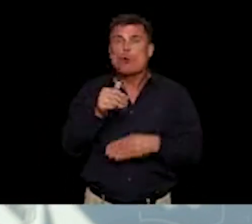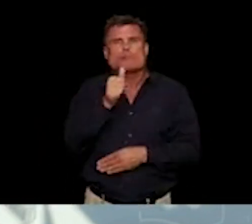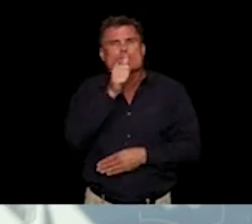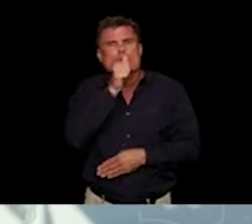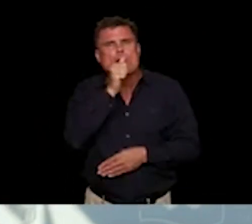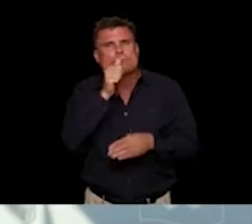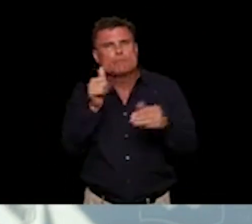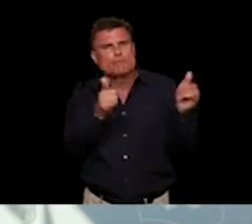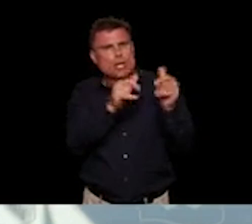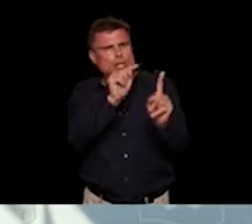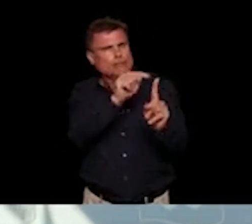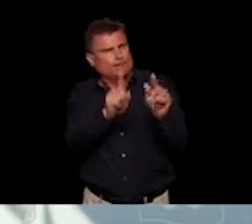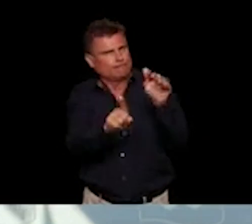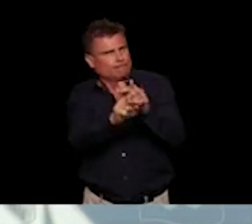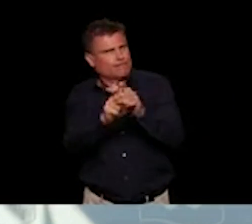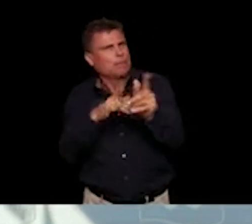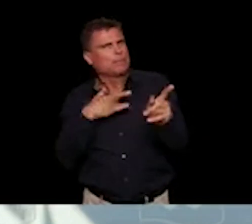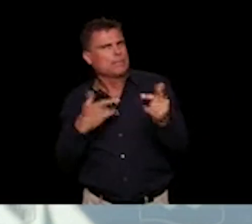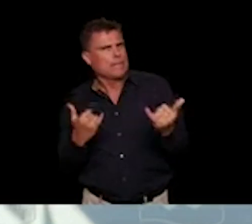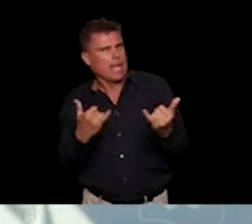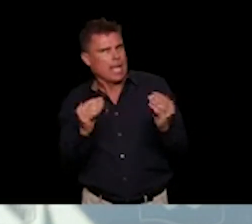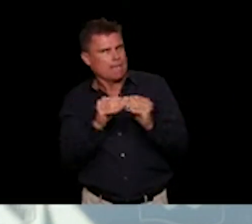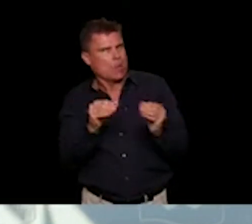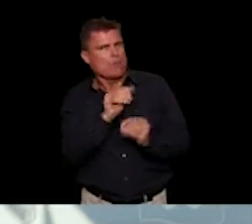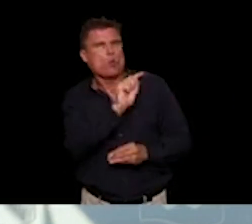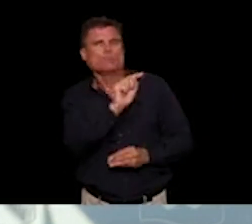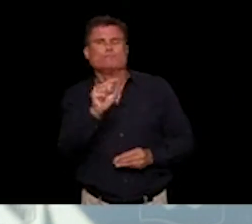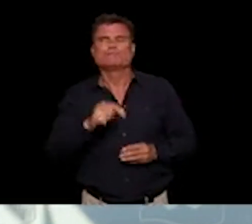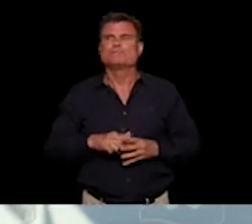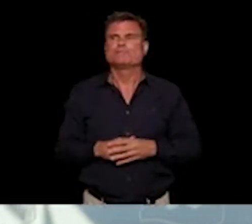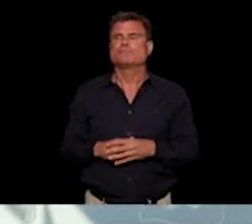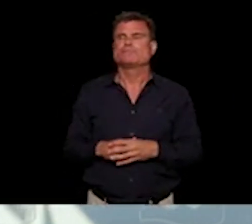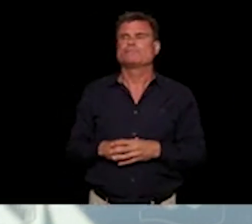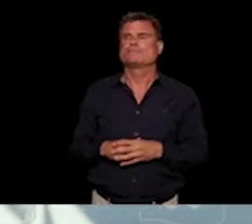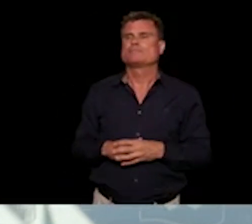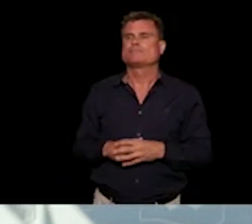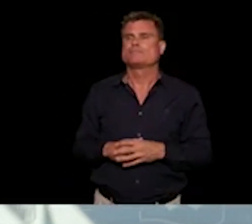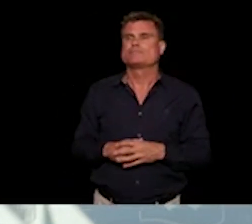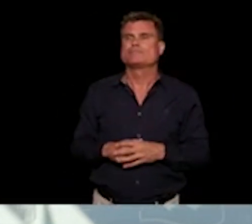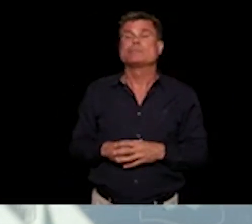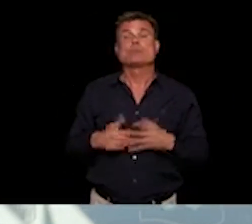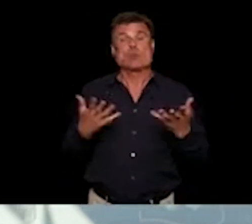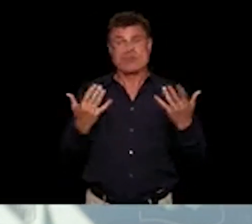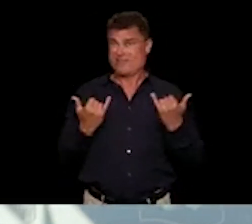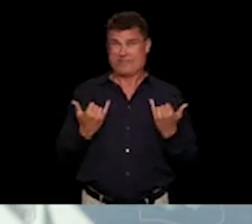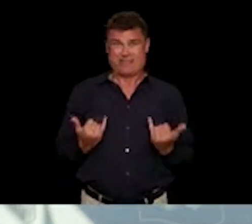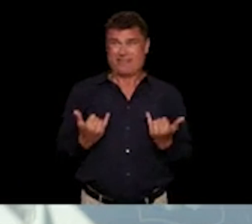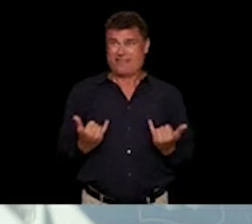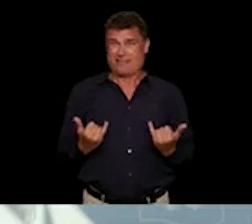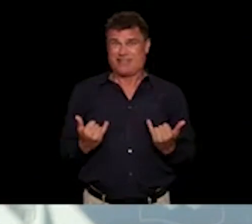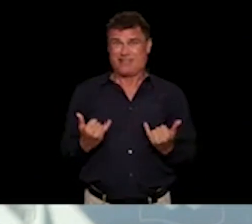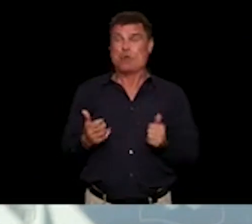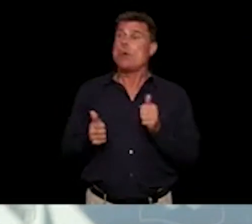people in enclosed circumstances. Those are the circumstances that we're most focused on in terms of our enforcement